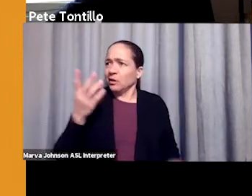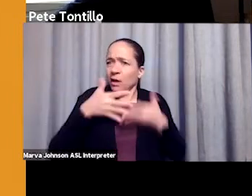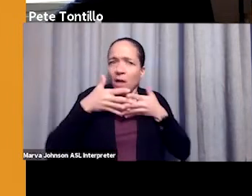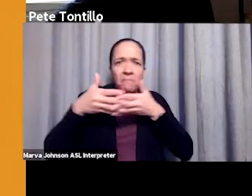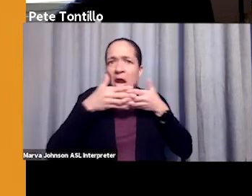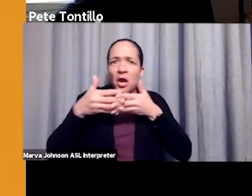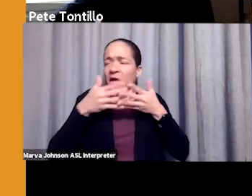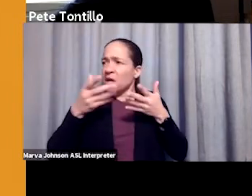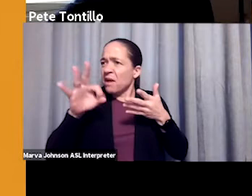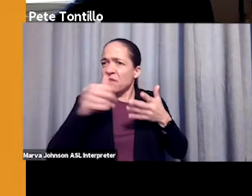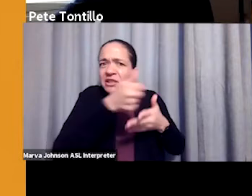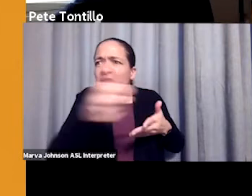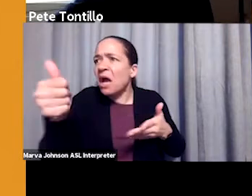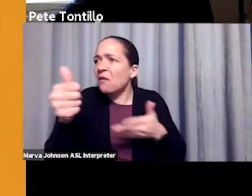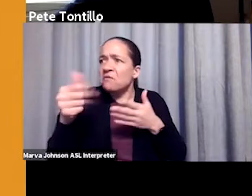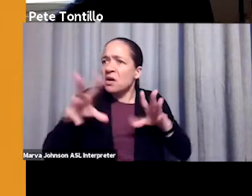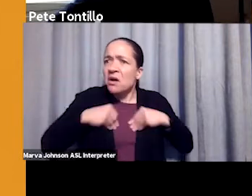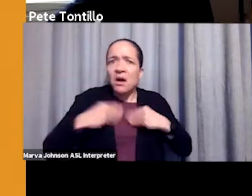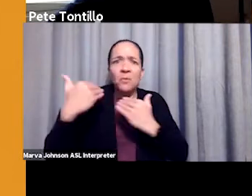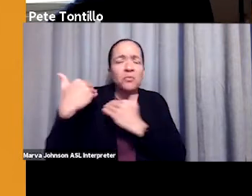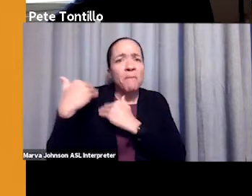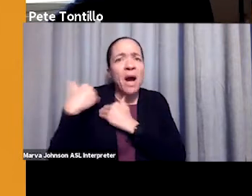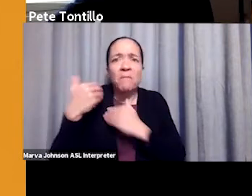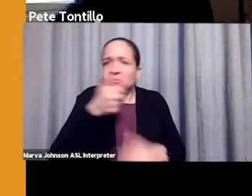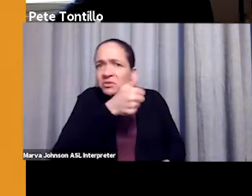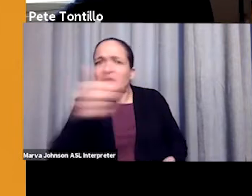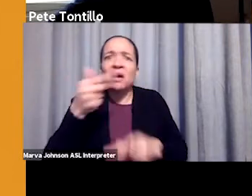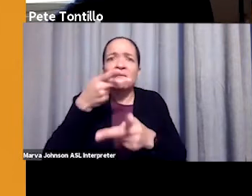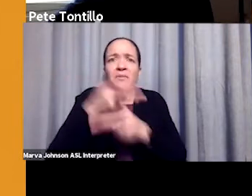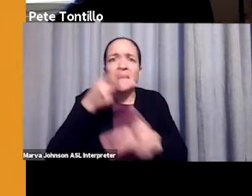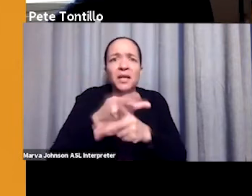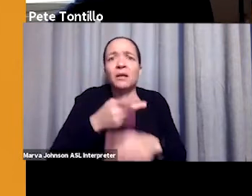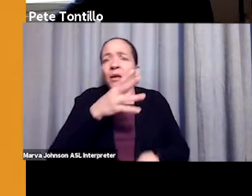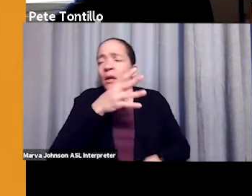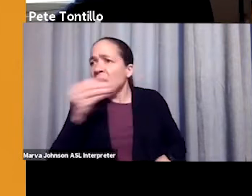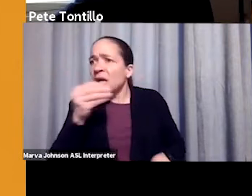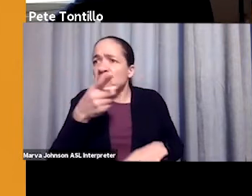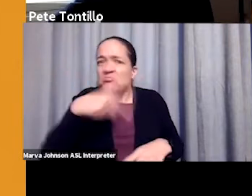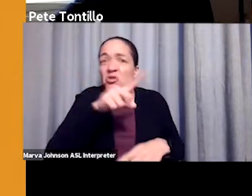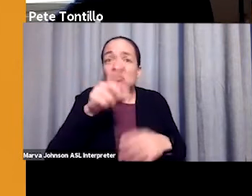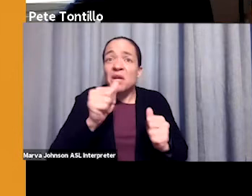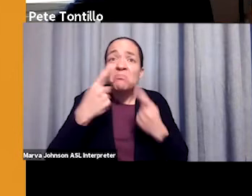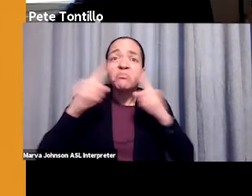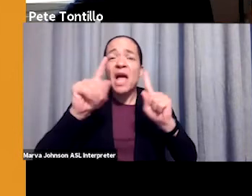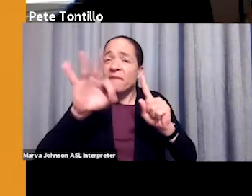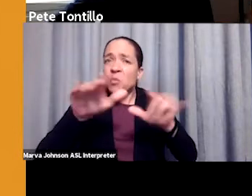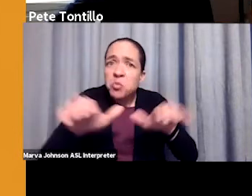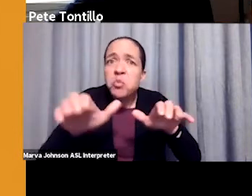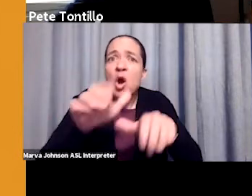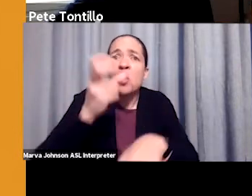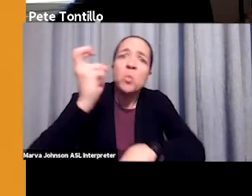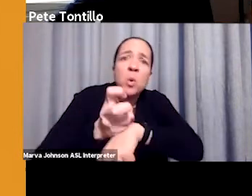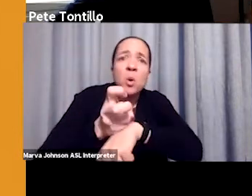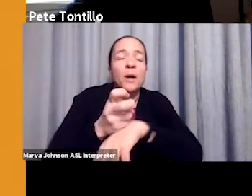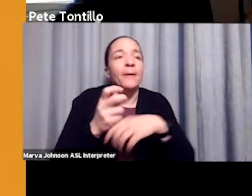everyone just took responsibility for themselves, or that all you need to do to make it in America is just to work hard. So narratives like these make